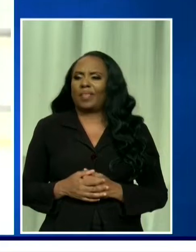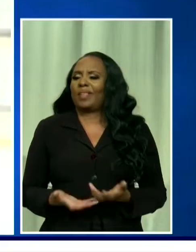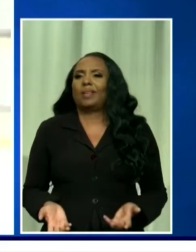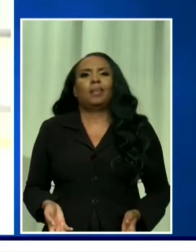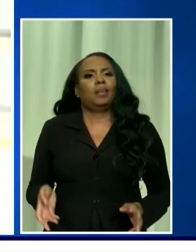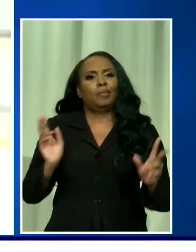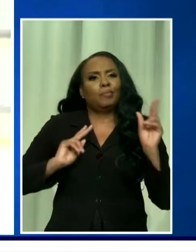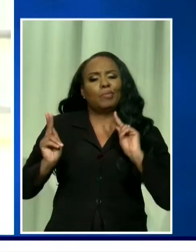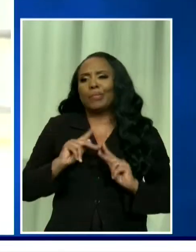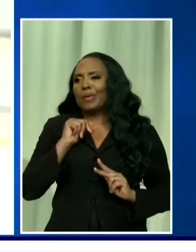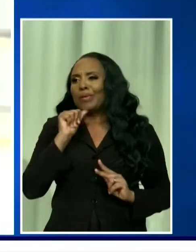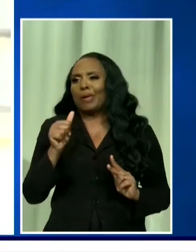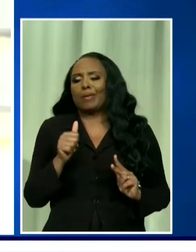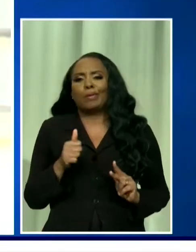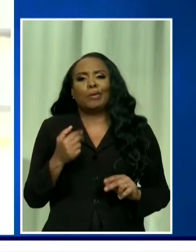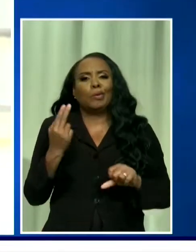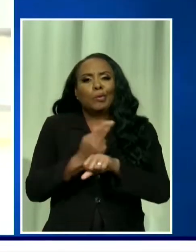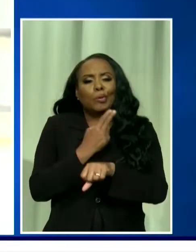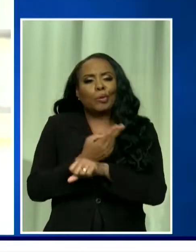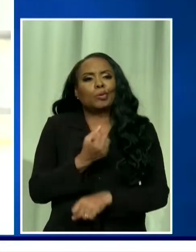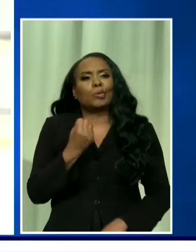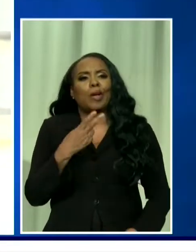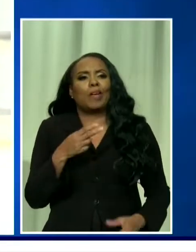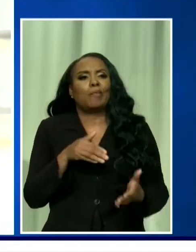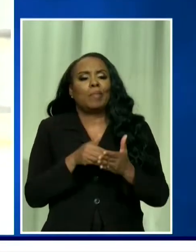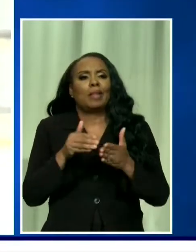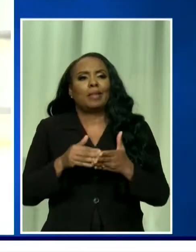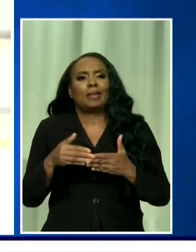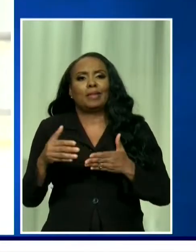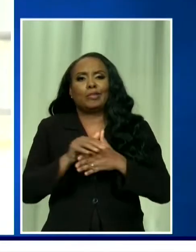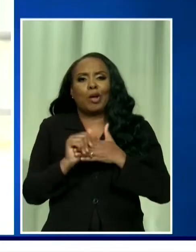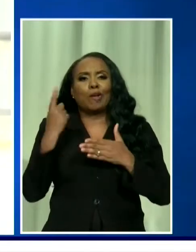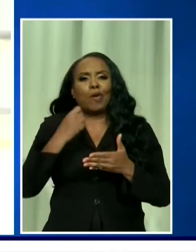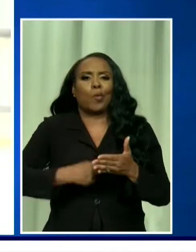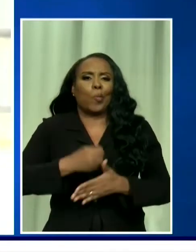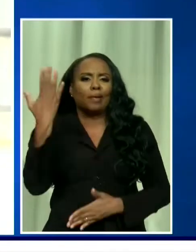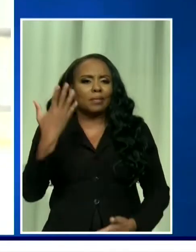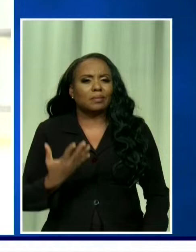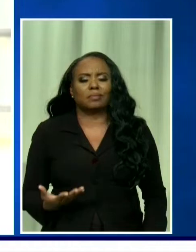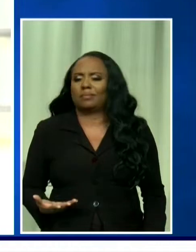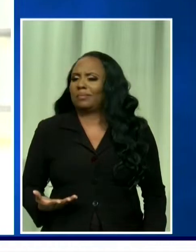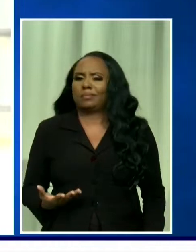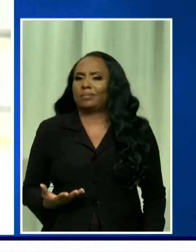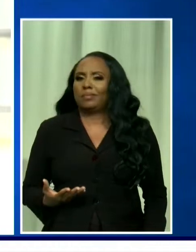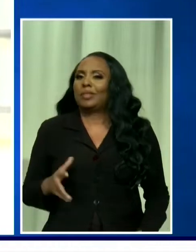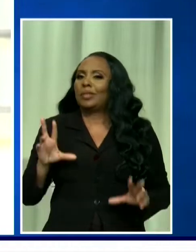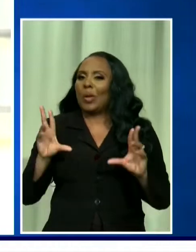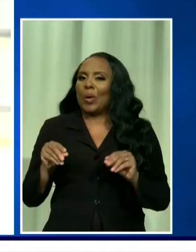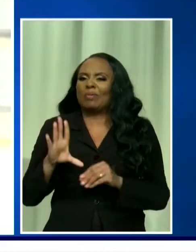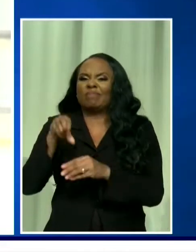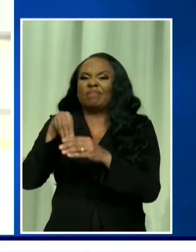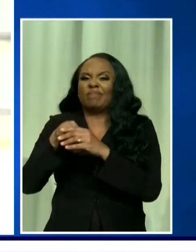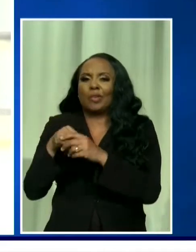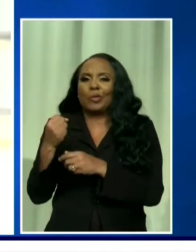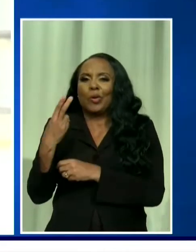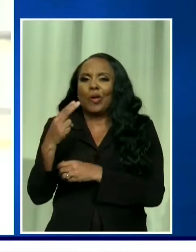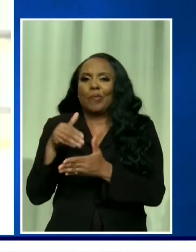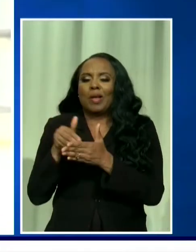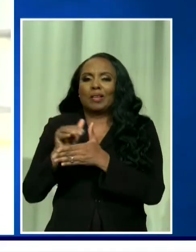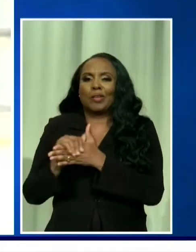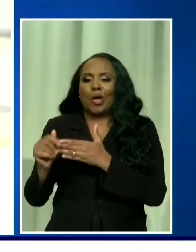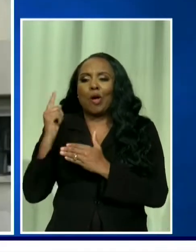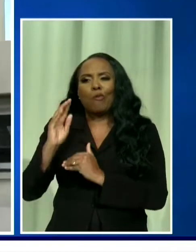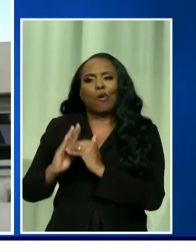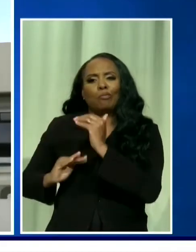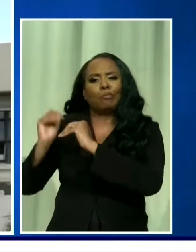in something unless they expect a level of return commensurate with the investment that they're